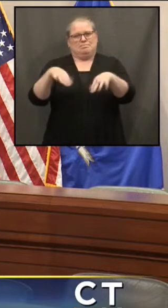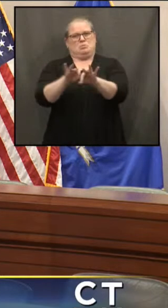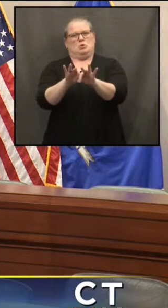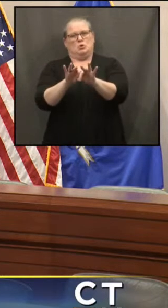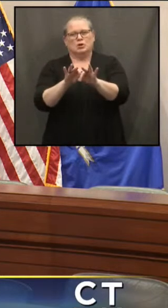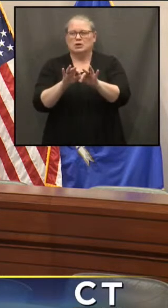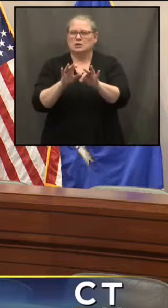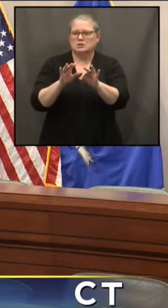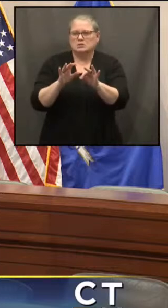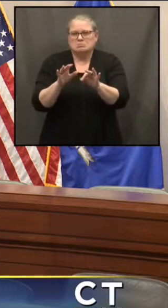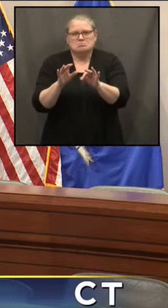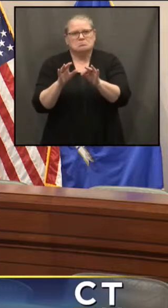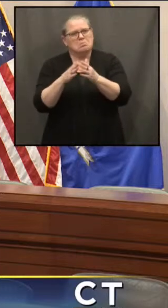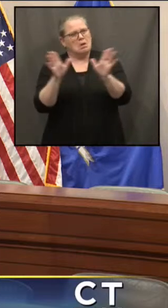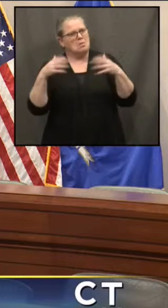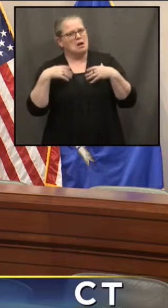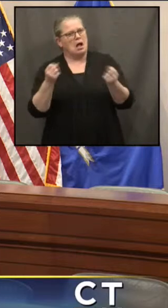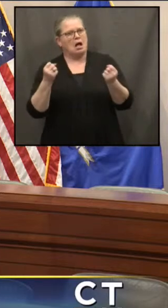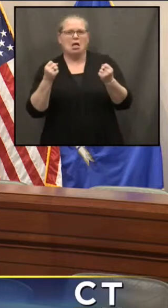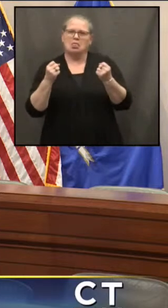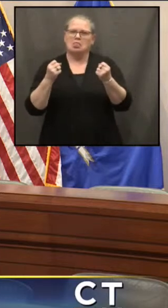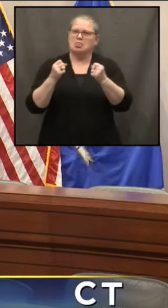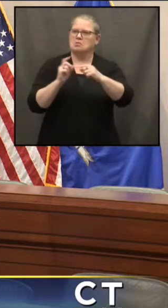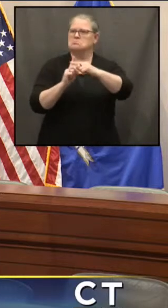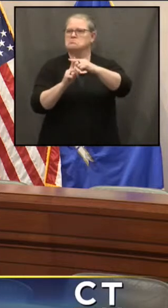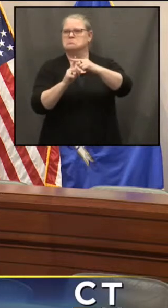okay, public health wise?